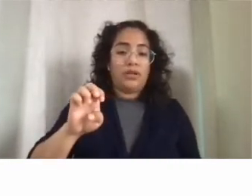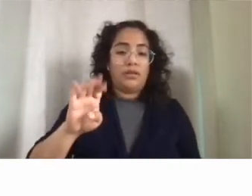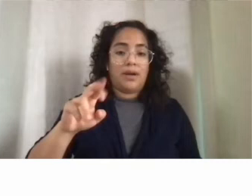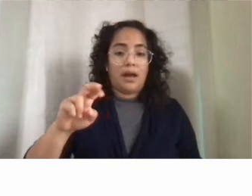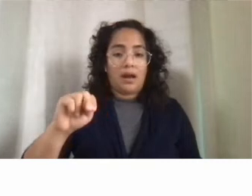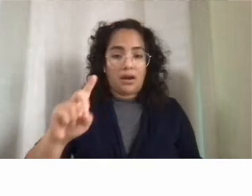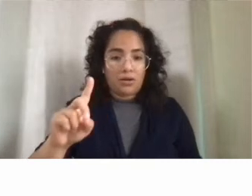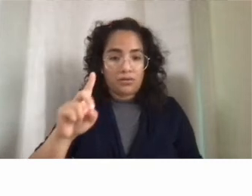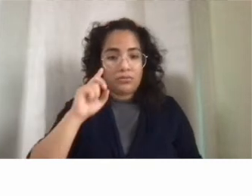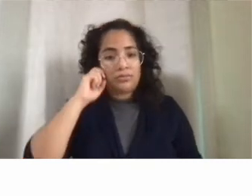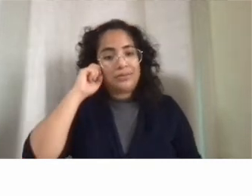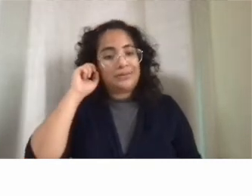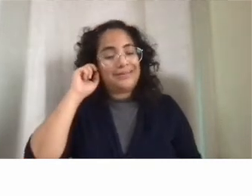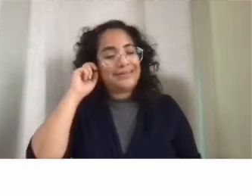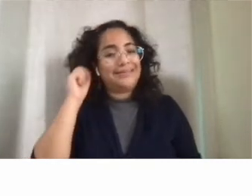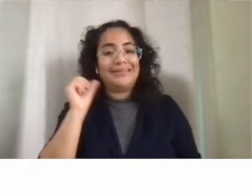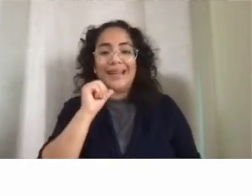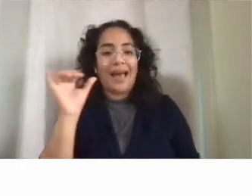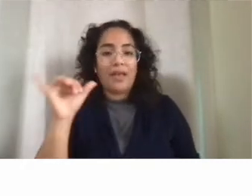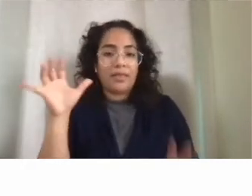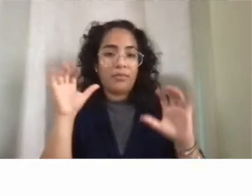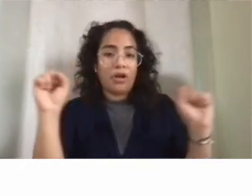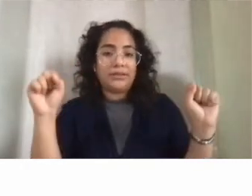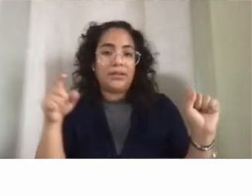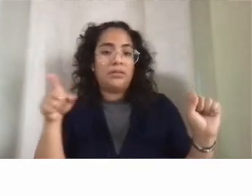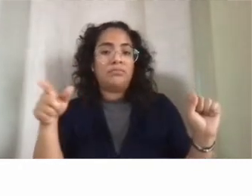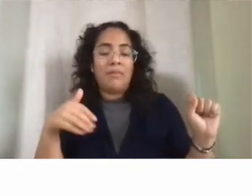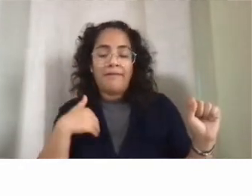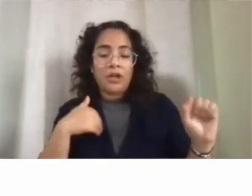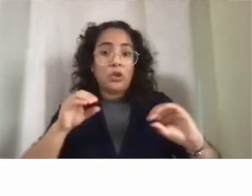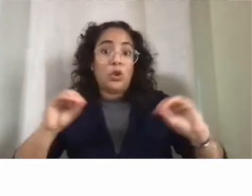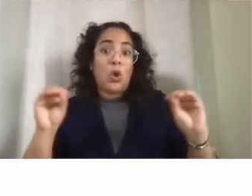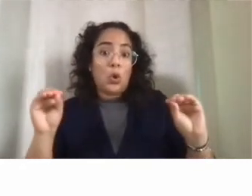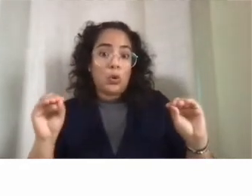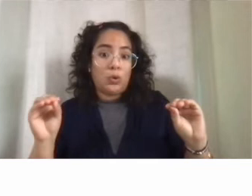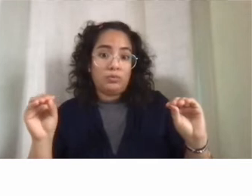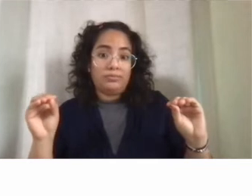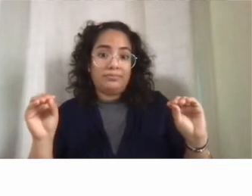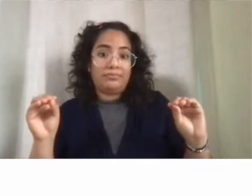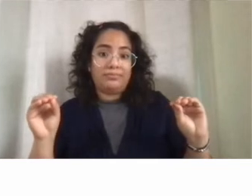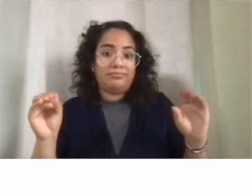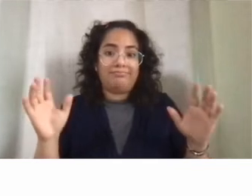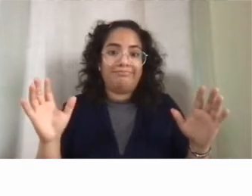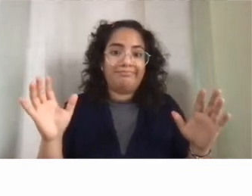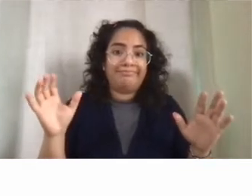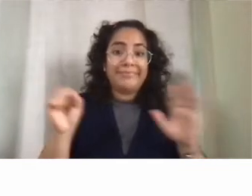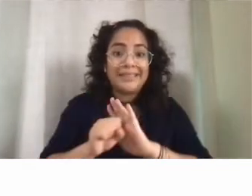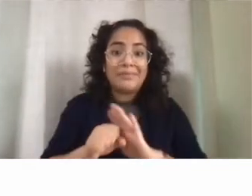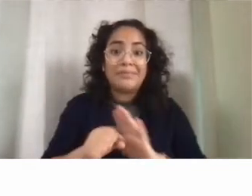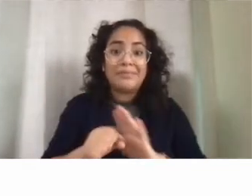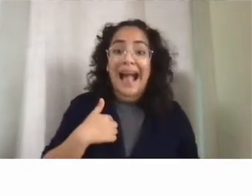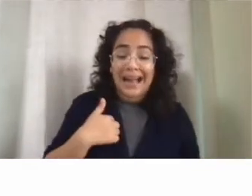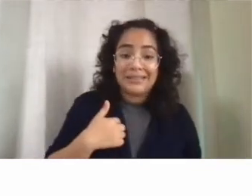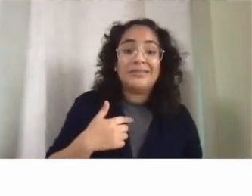which allegedly had no symptoms. I was undeniably sick. I was very